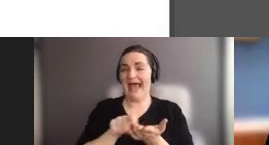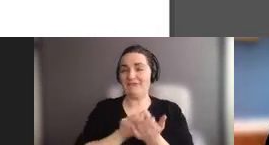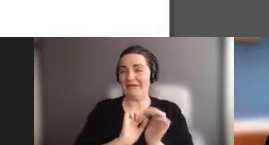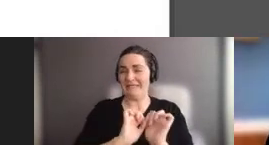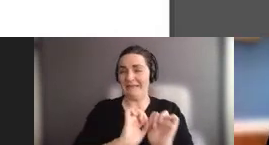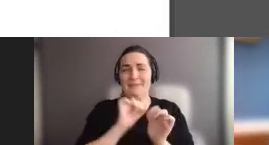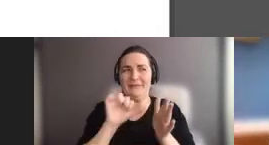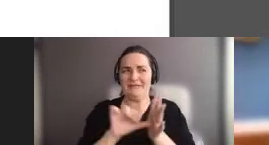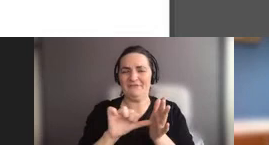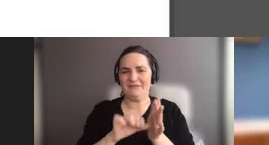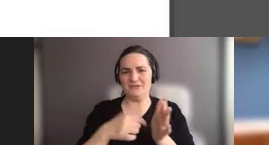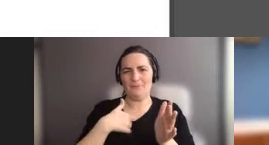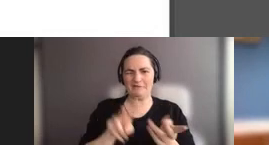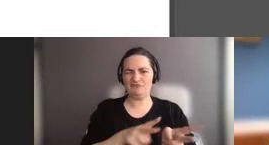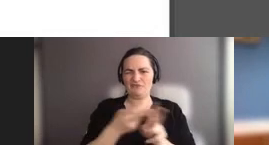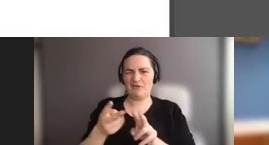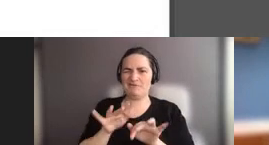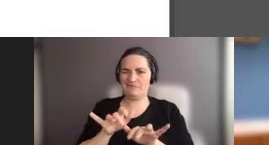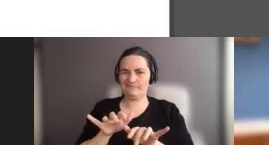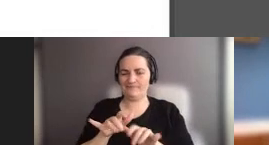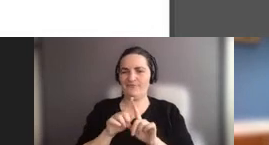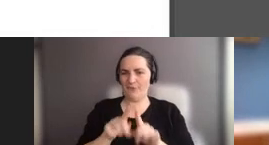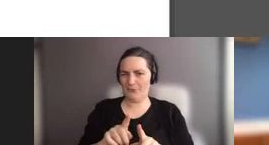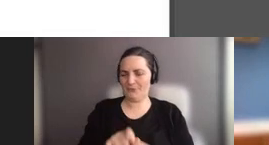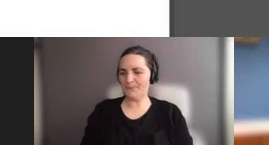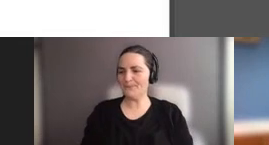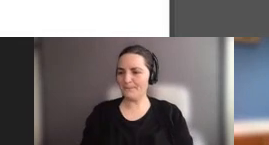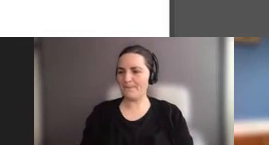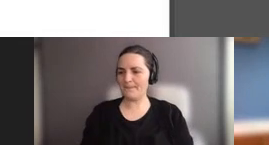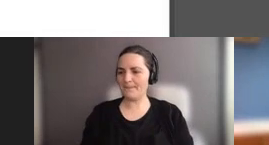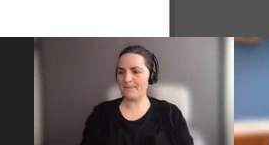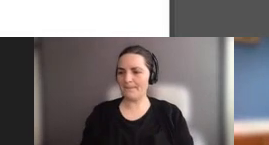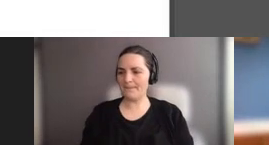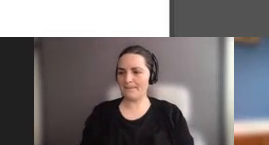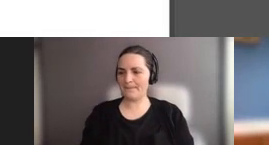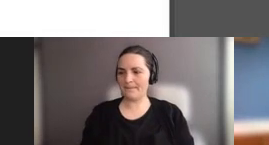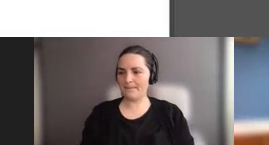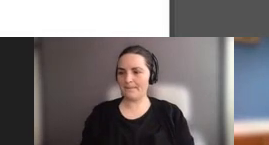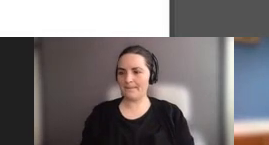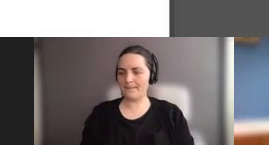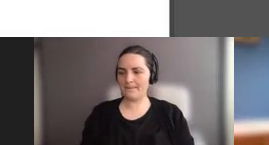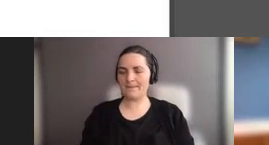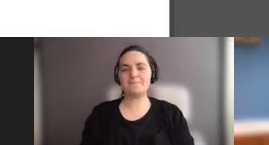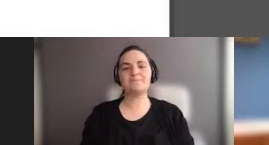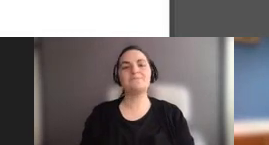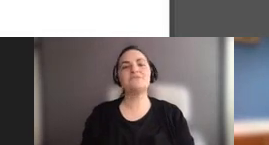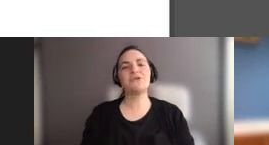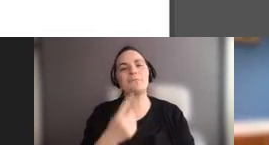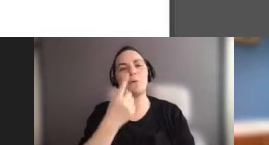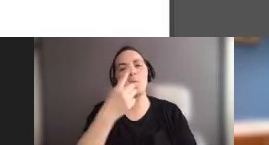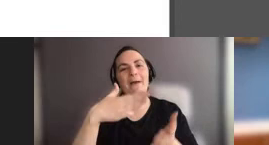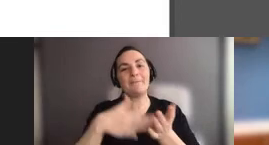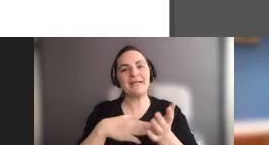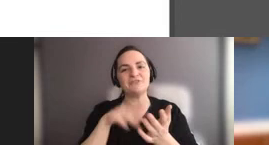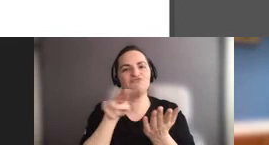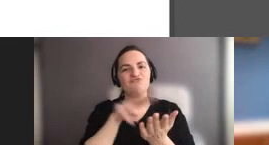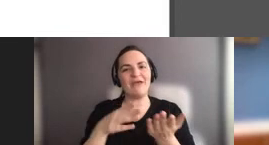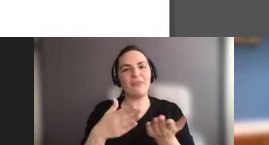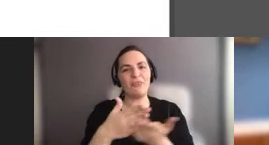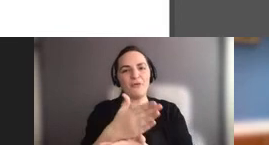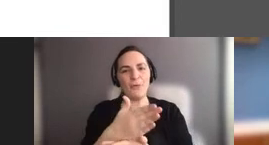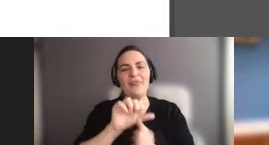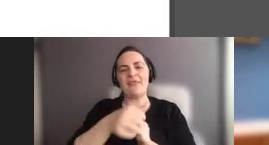I transcribed it. I just typed it up. So I'm going to give you a minute to look at that, and then I'm going to ask you